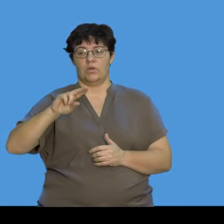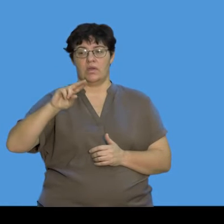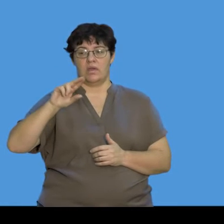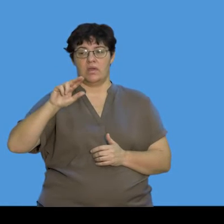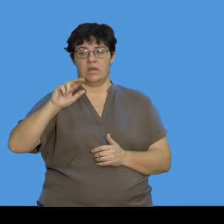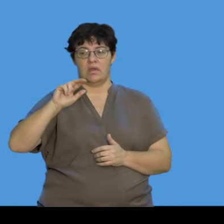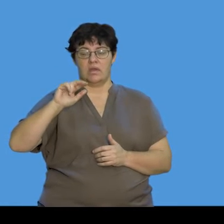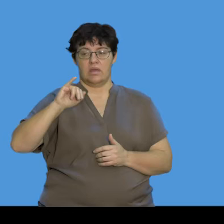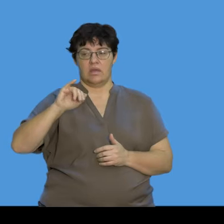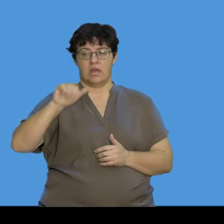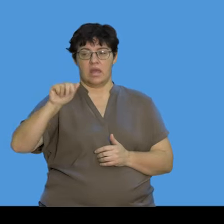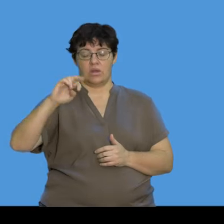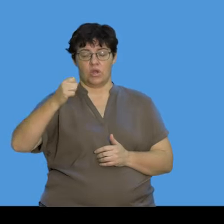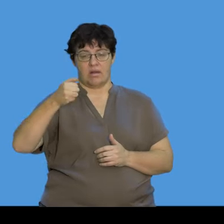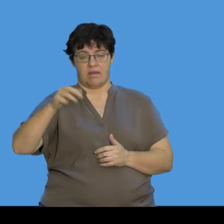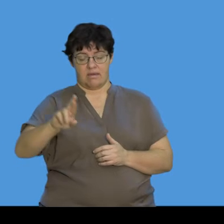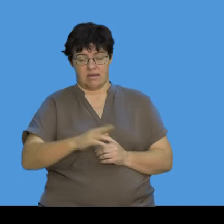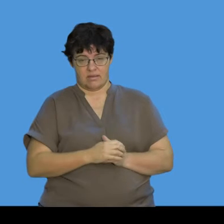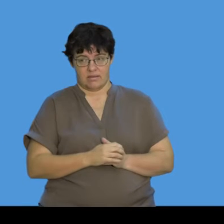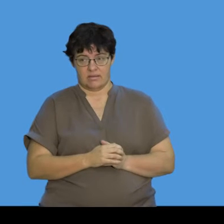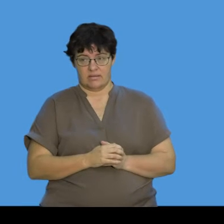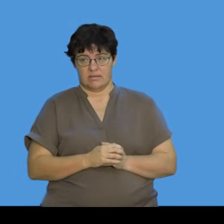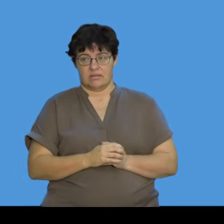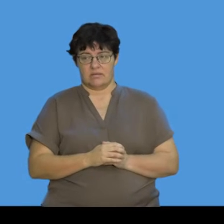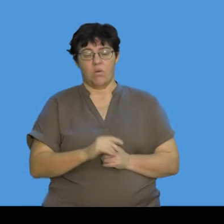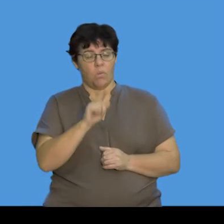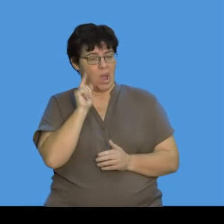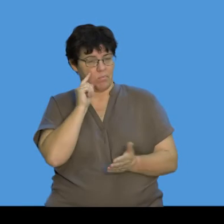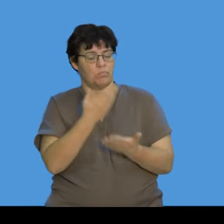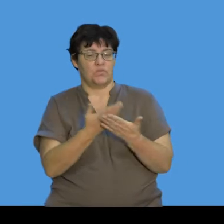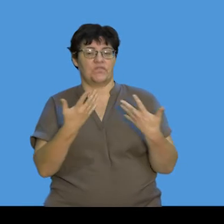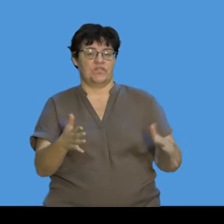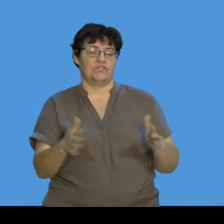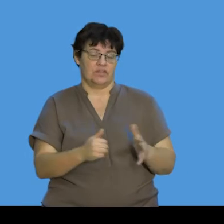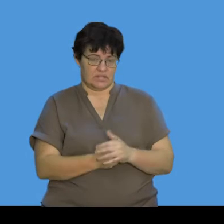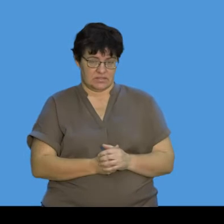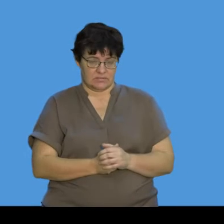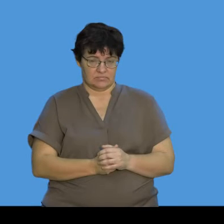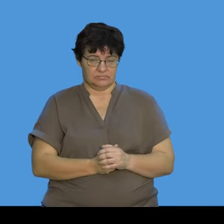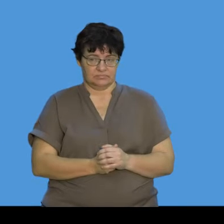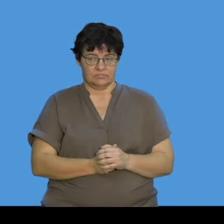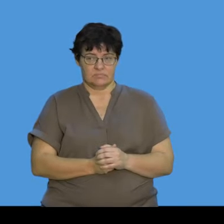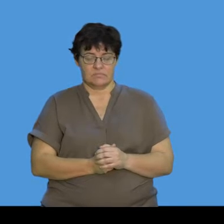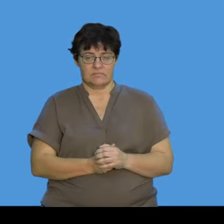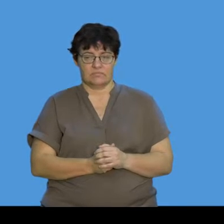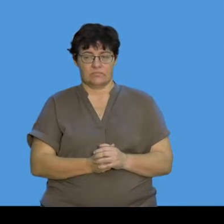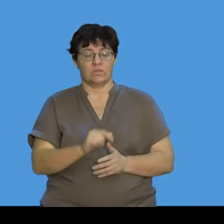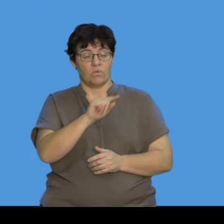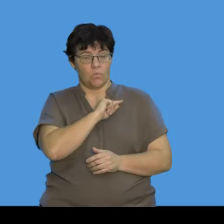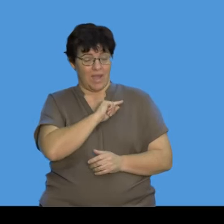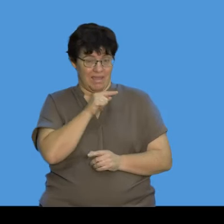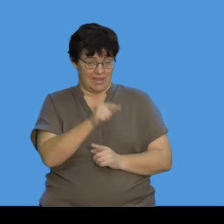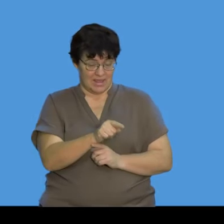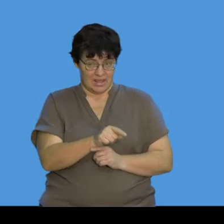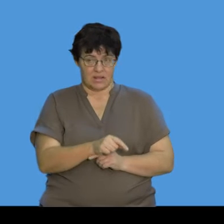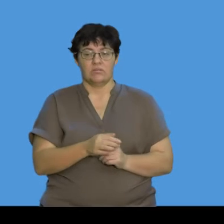Equiangular. Remember, you do write your reason, equiangular, because you've proven that the angles are equal. And then because of